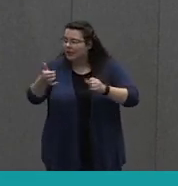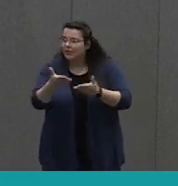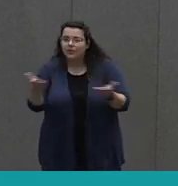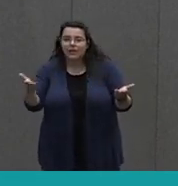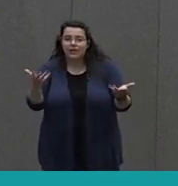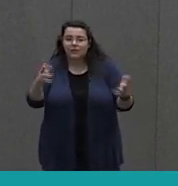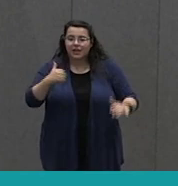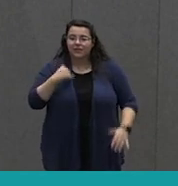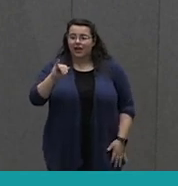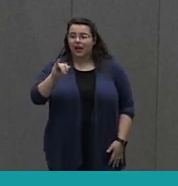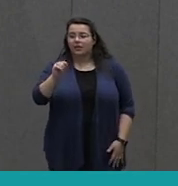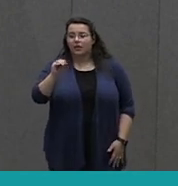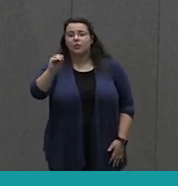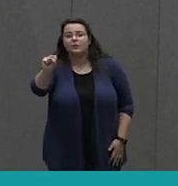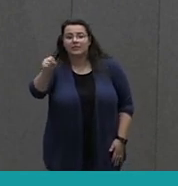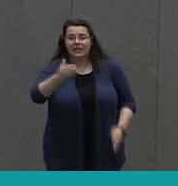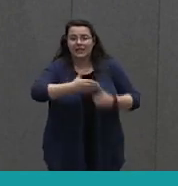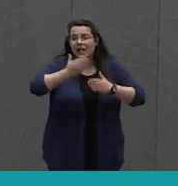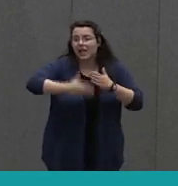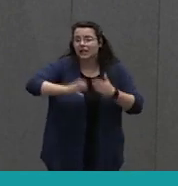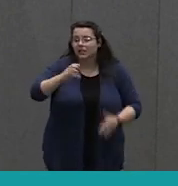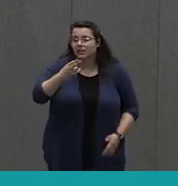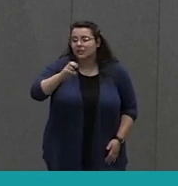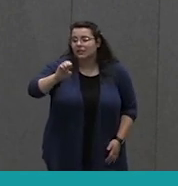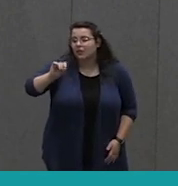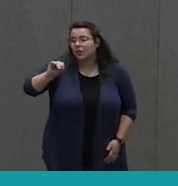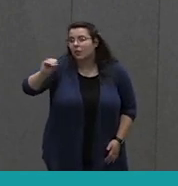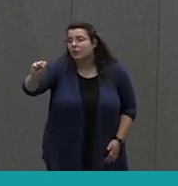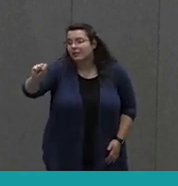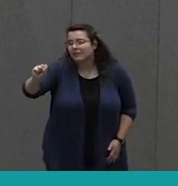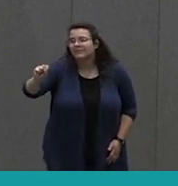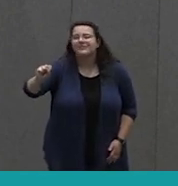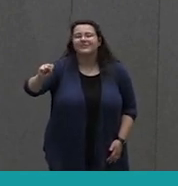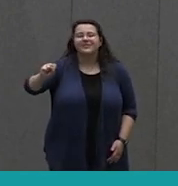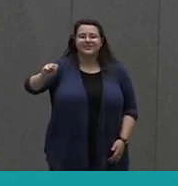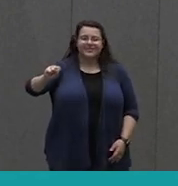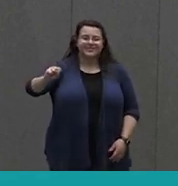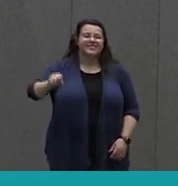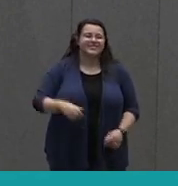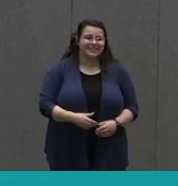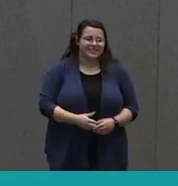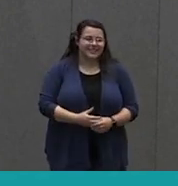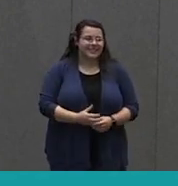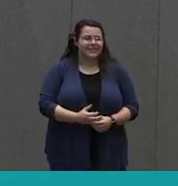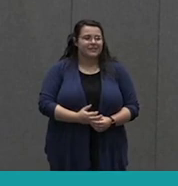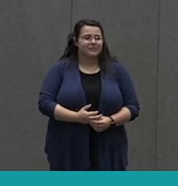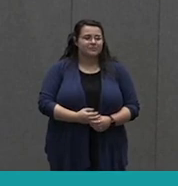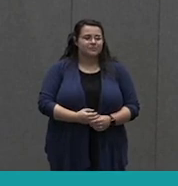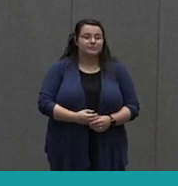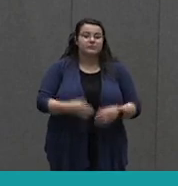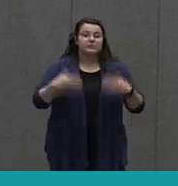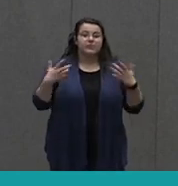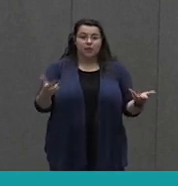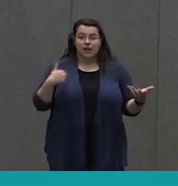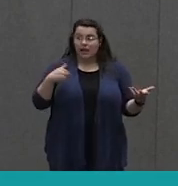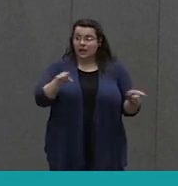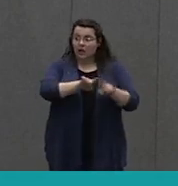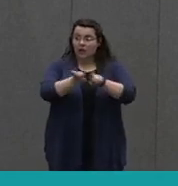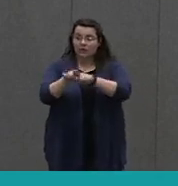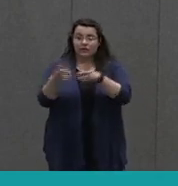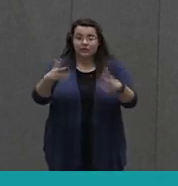stop sign. If you go to the bathroom, sometimes you will see signs that say if it's only for men or only for